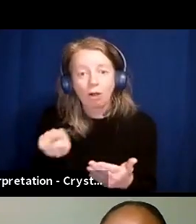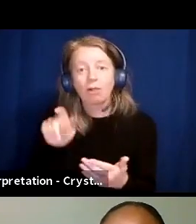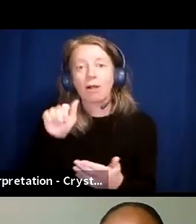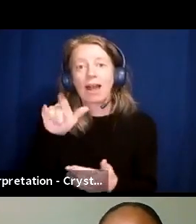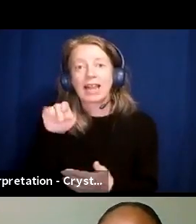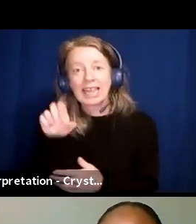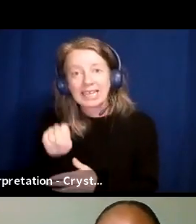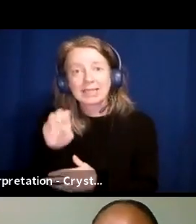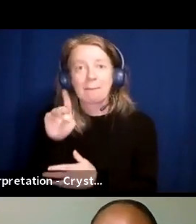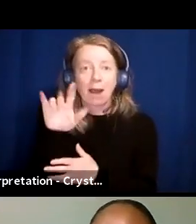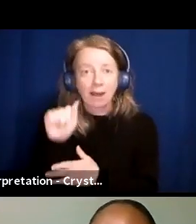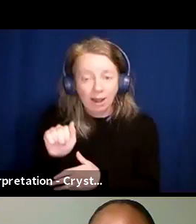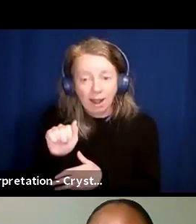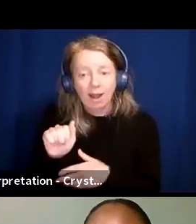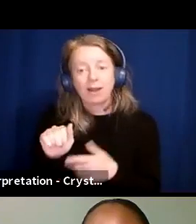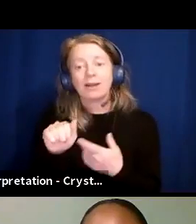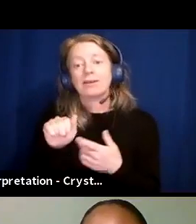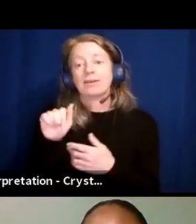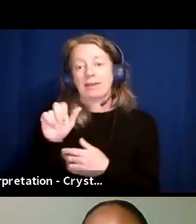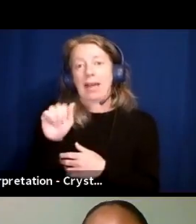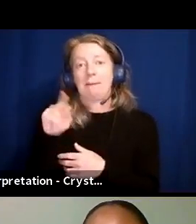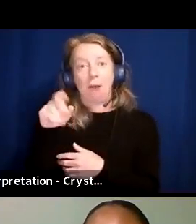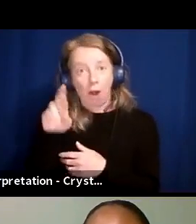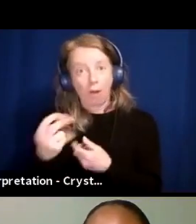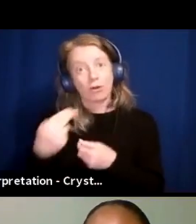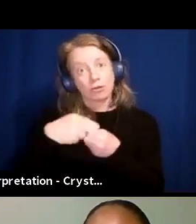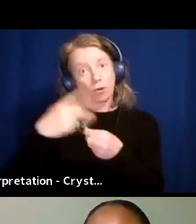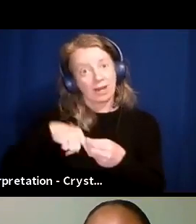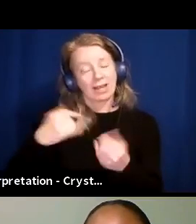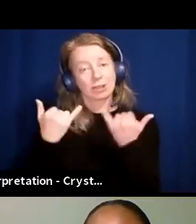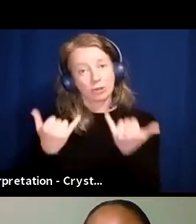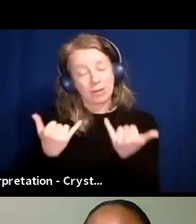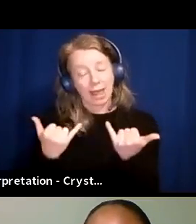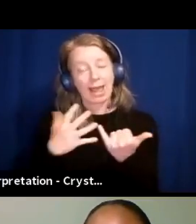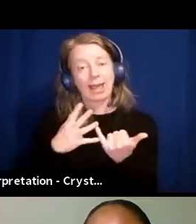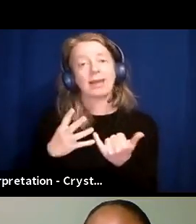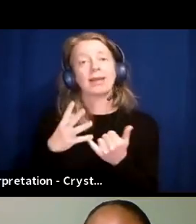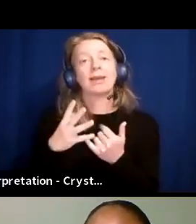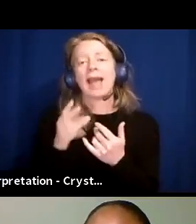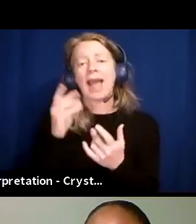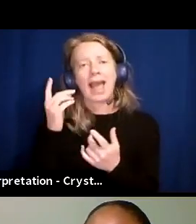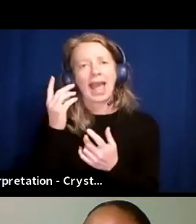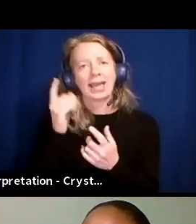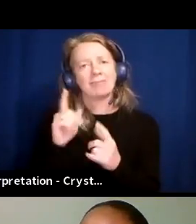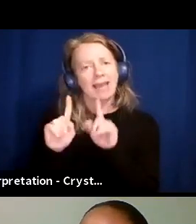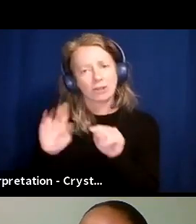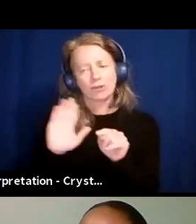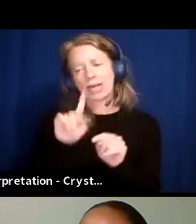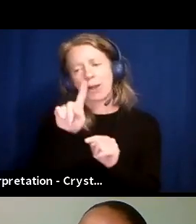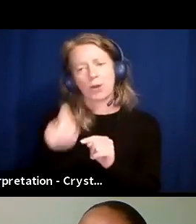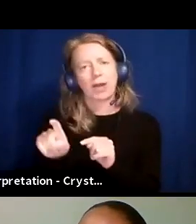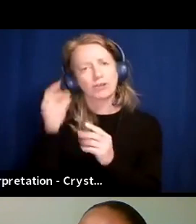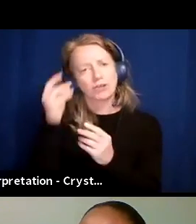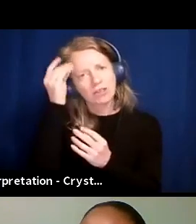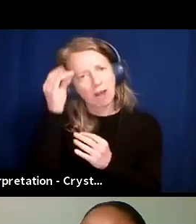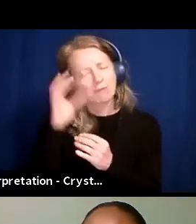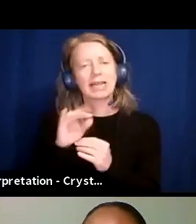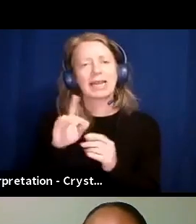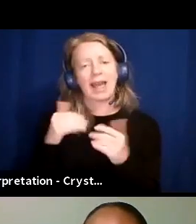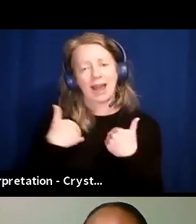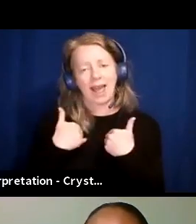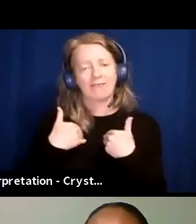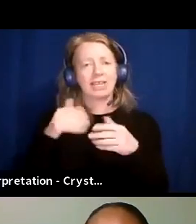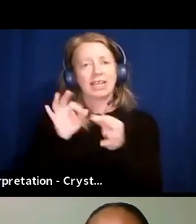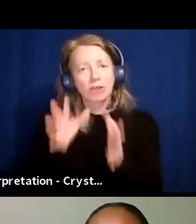questions thoughtfully, and to our ASL and Sinzotle interpreters who have made sure that there's access to our conversation. I'm so